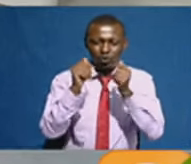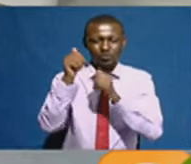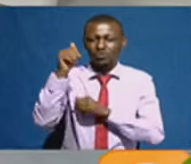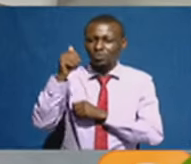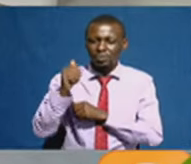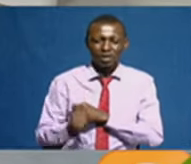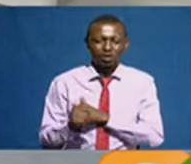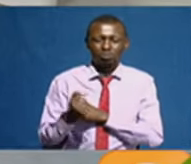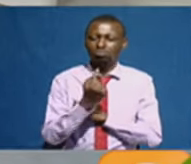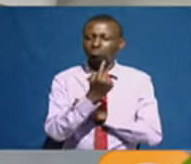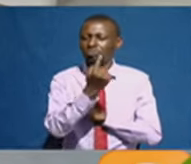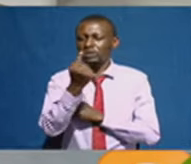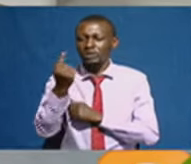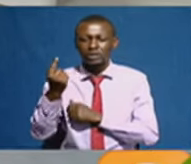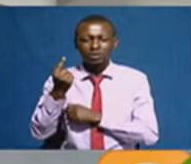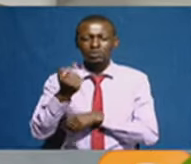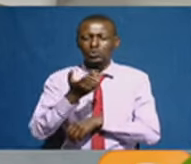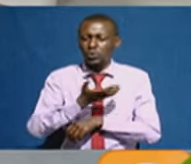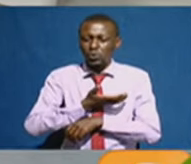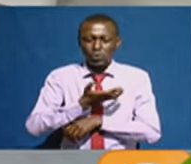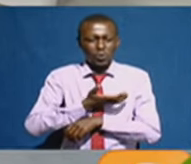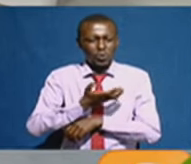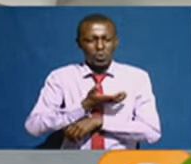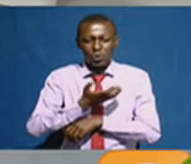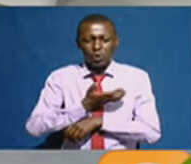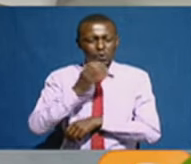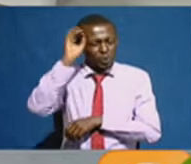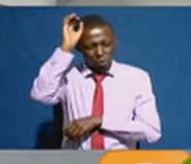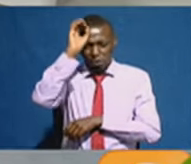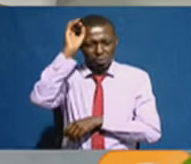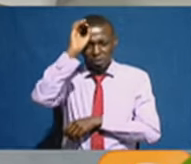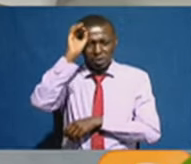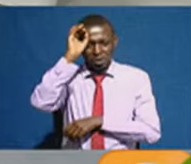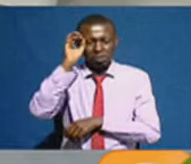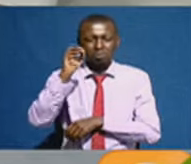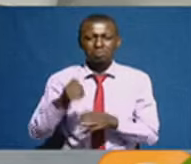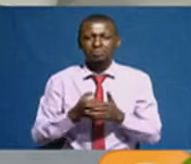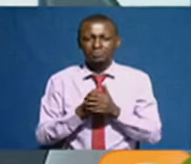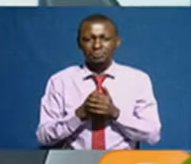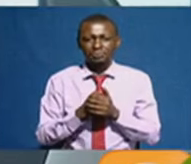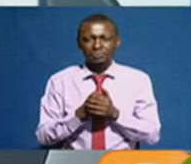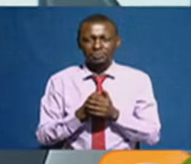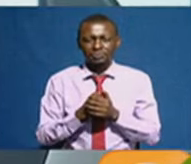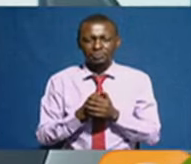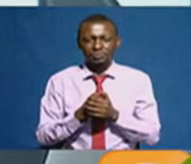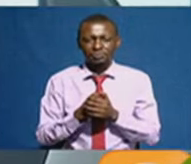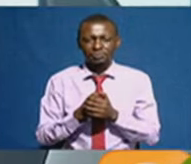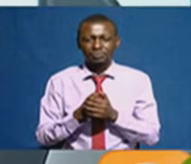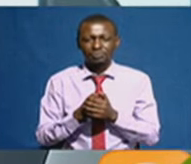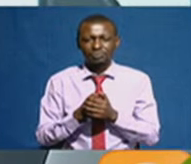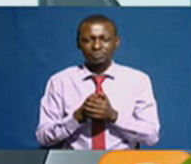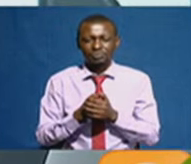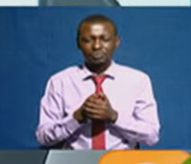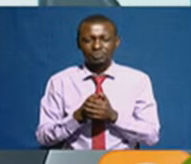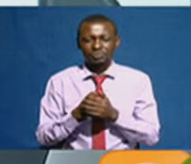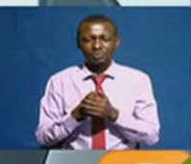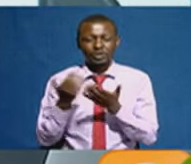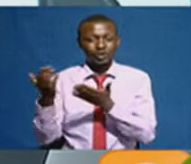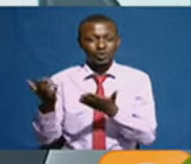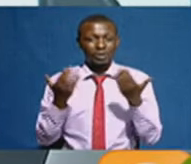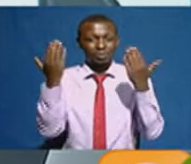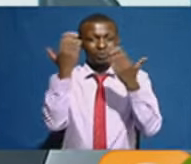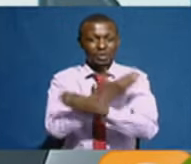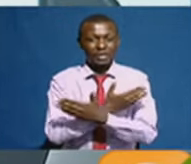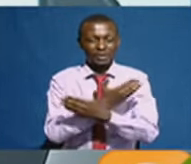their positions. Ladies and gentlemen, welcome to News Gang tonight. I mean, what an interesting 30 days. And